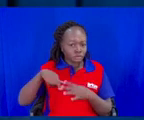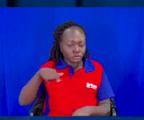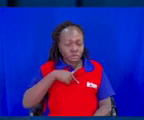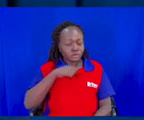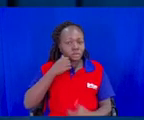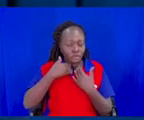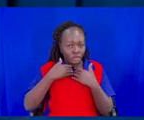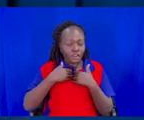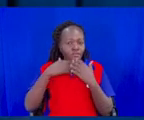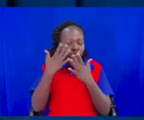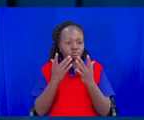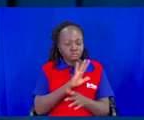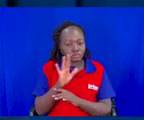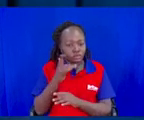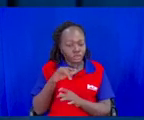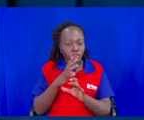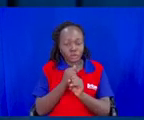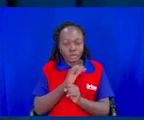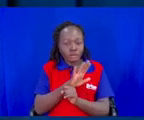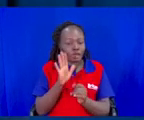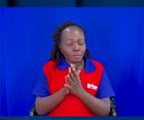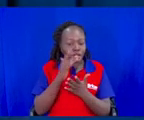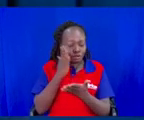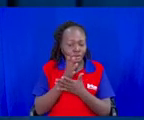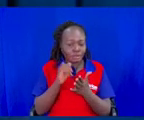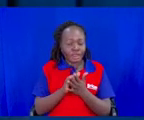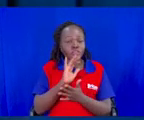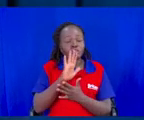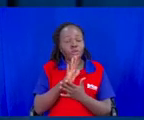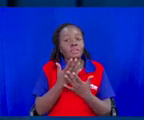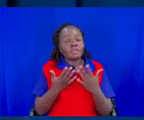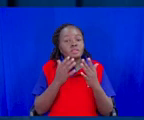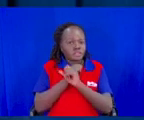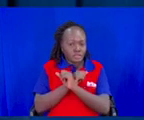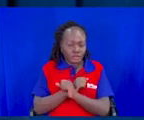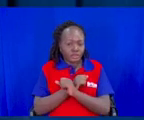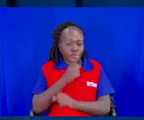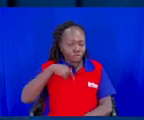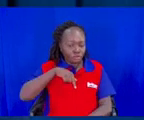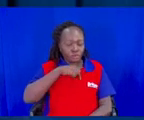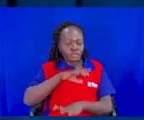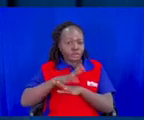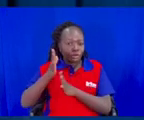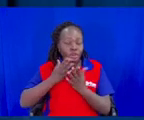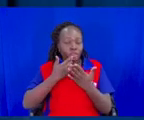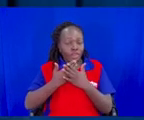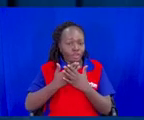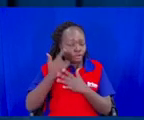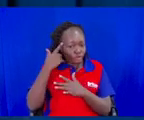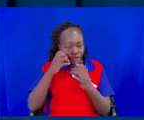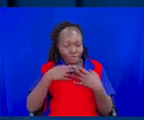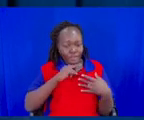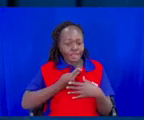we do have the assets. We were holding them, and we confirm that the assets are safe. We take this opportunity to thank you for giving